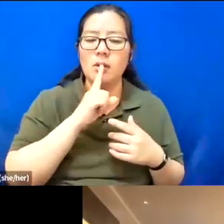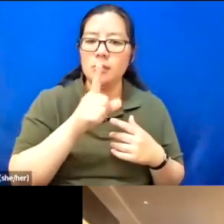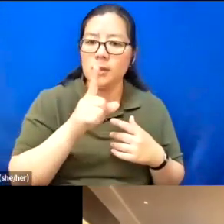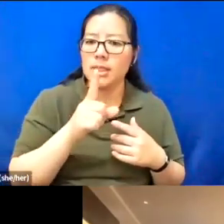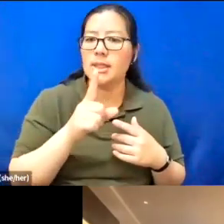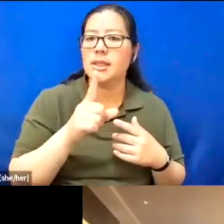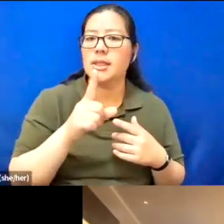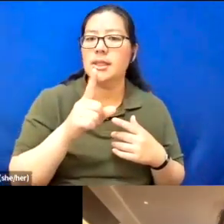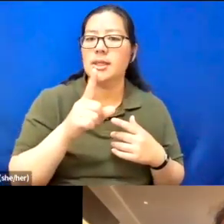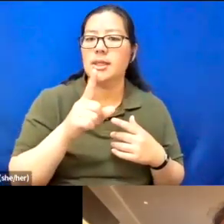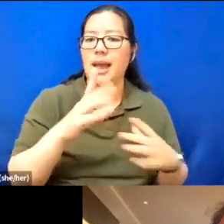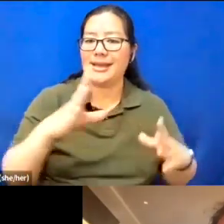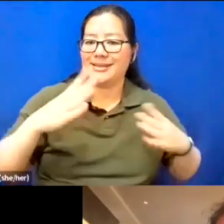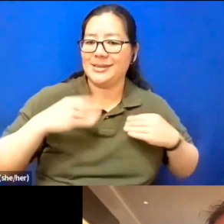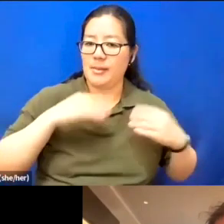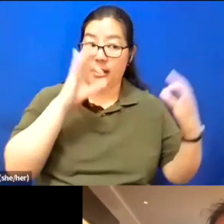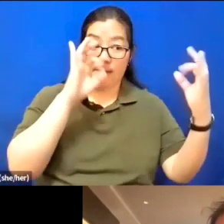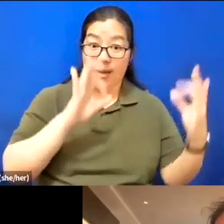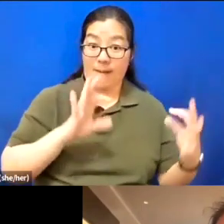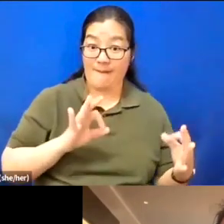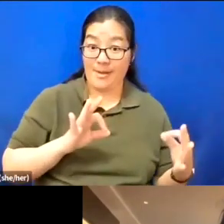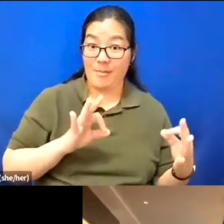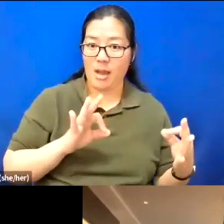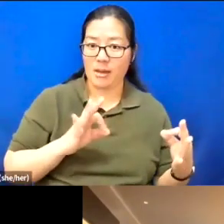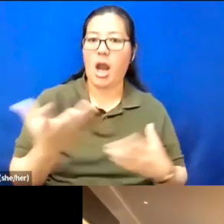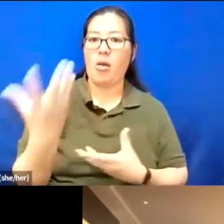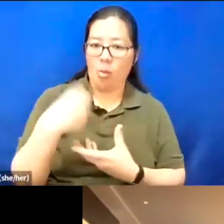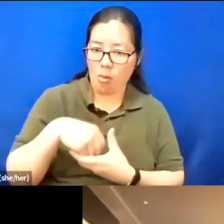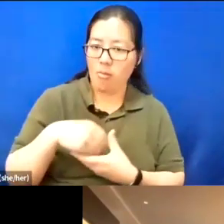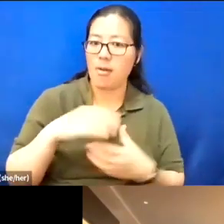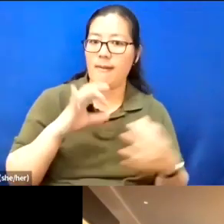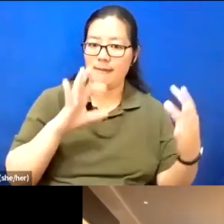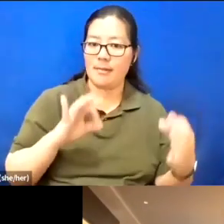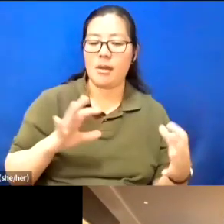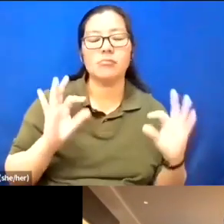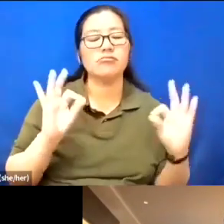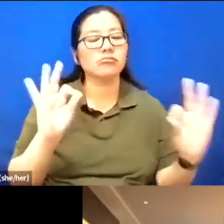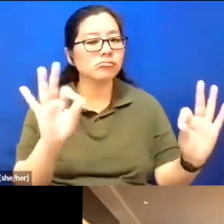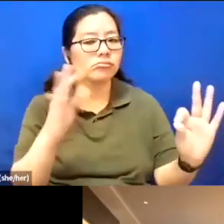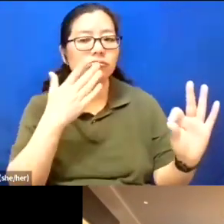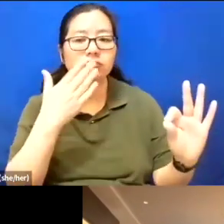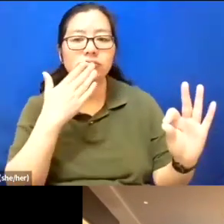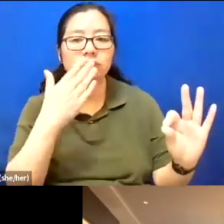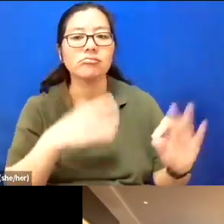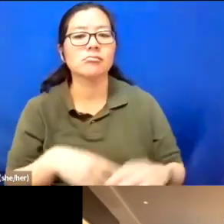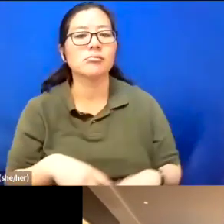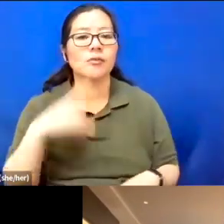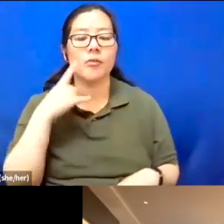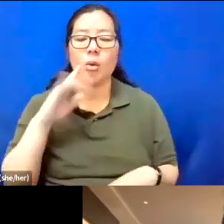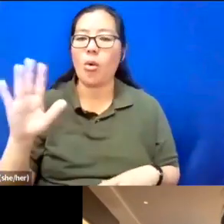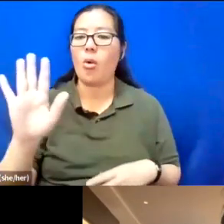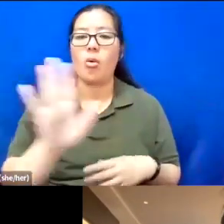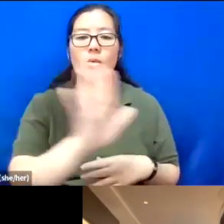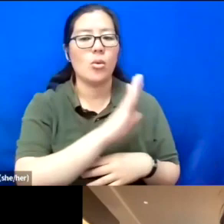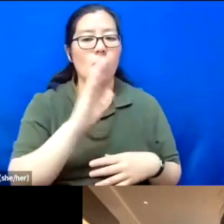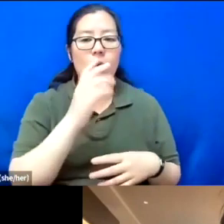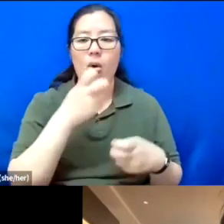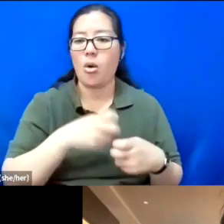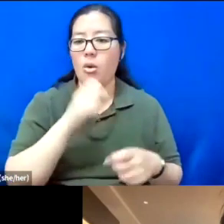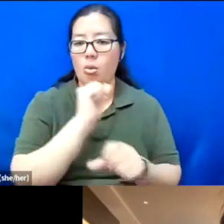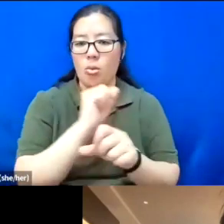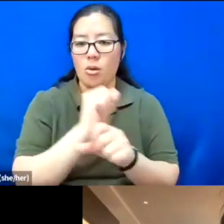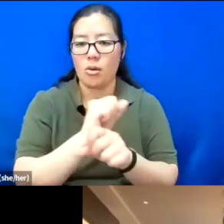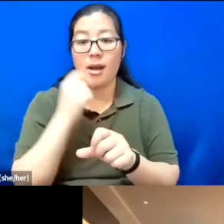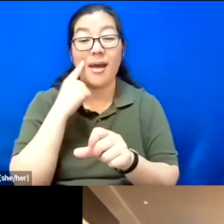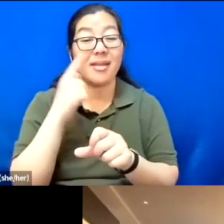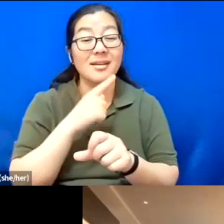think, and worked with it. So I'm very impressed and very grateful for all that good work, because I think it's a good finishing up